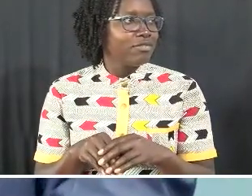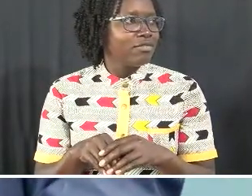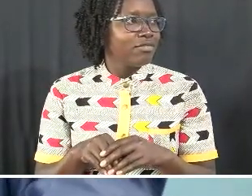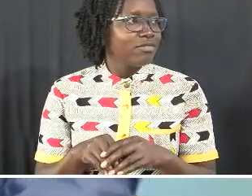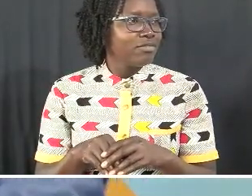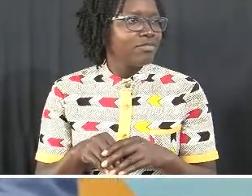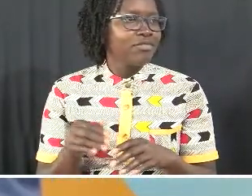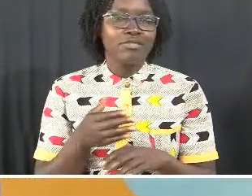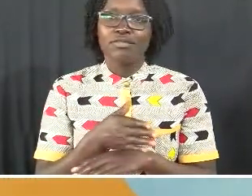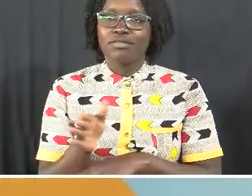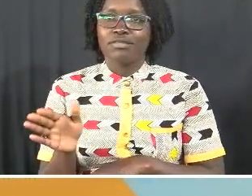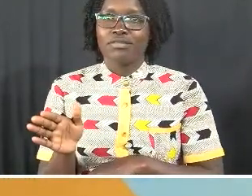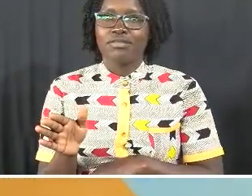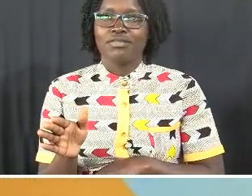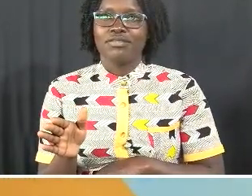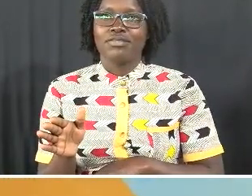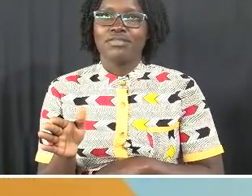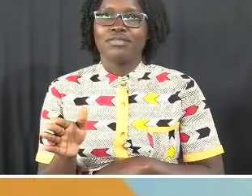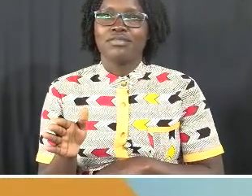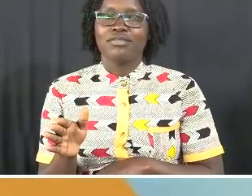you will miss that thing.